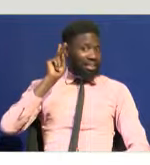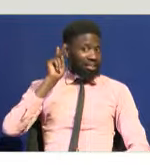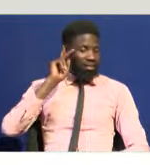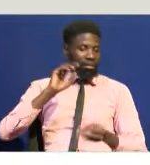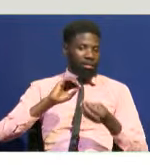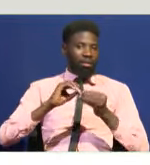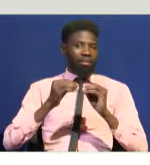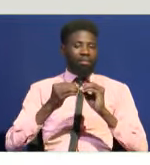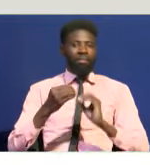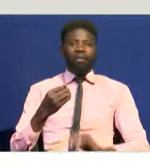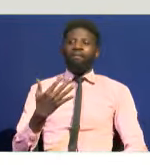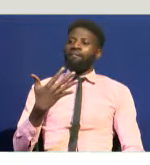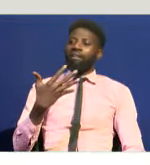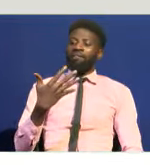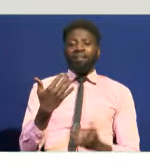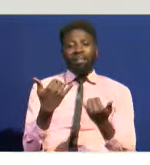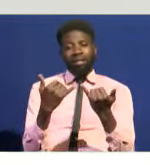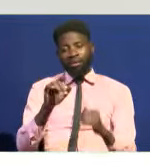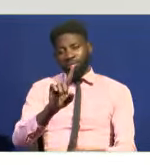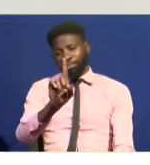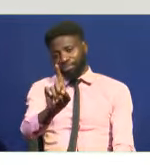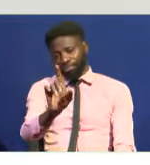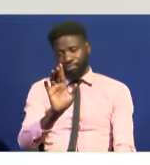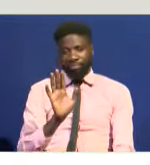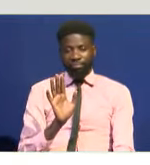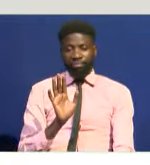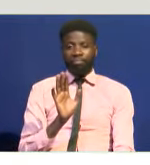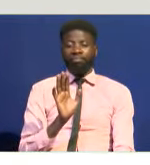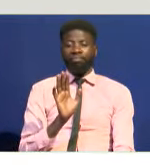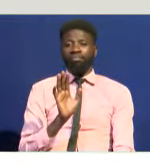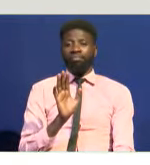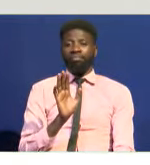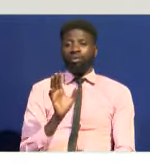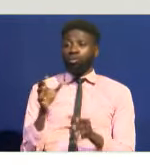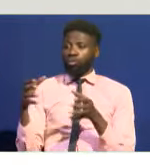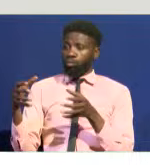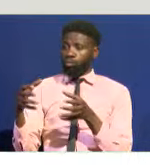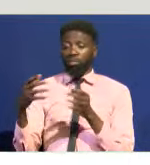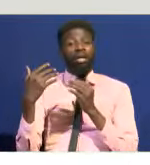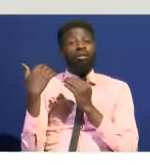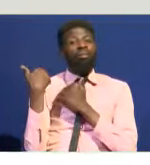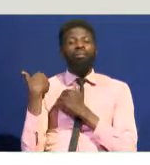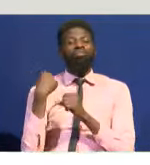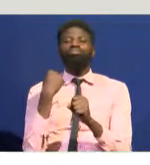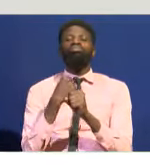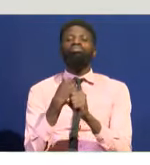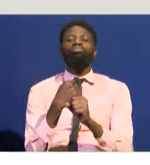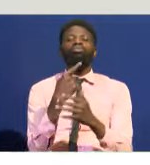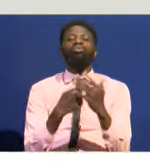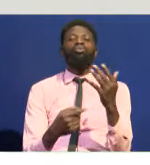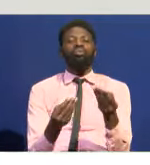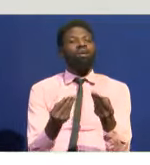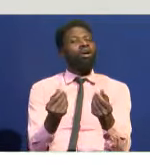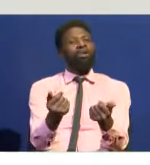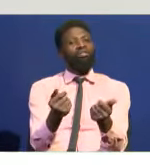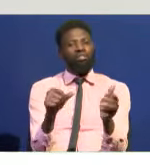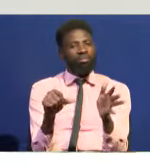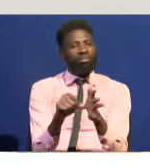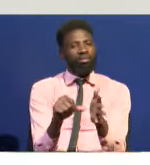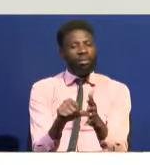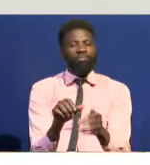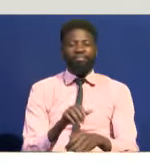position 5. Question is, what is being done by those that are charged with this particular mandate? Joining us